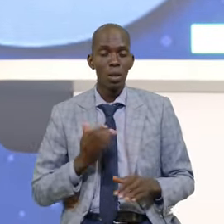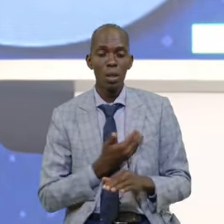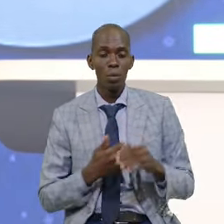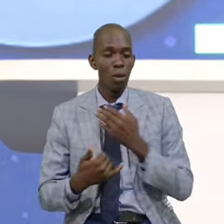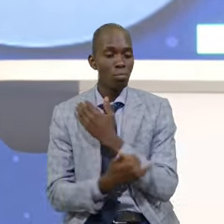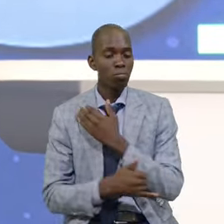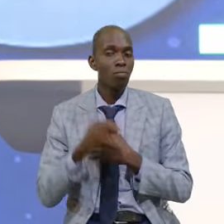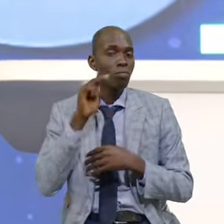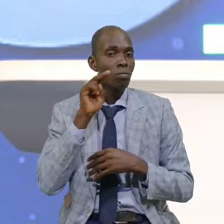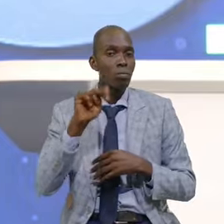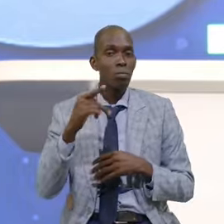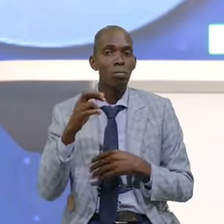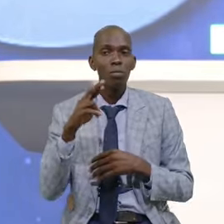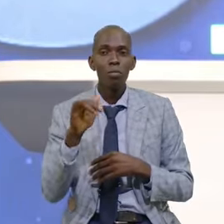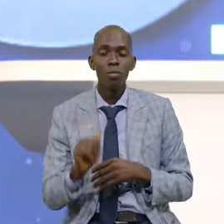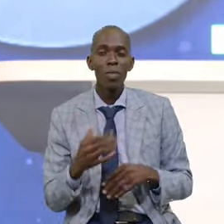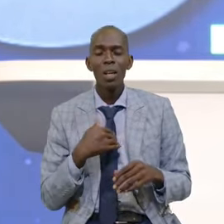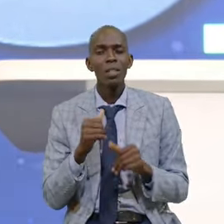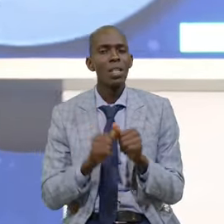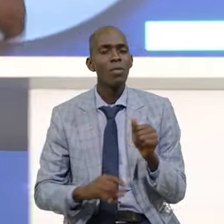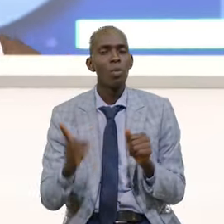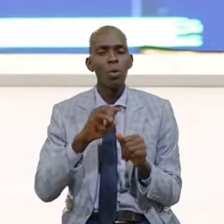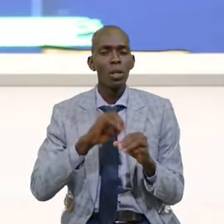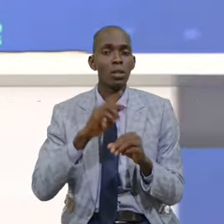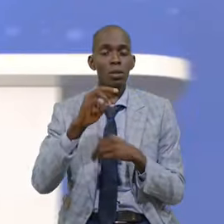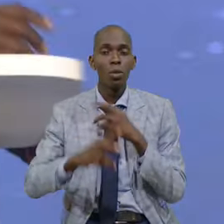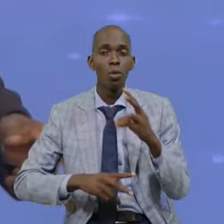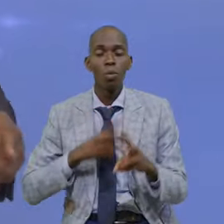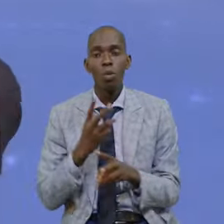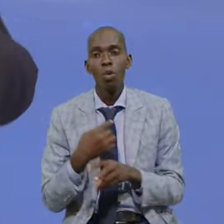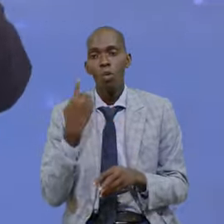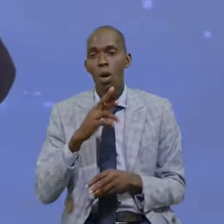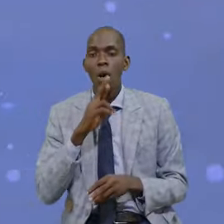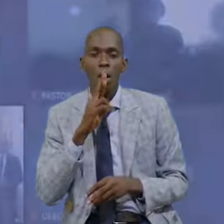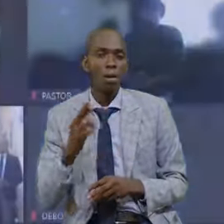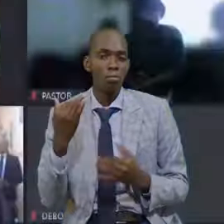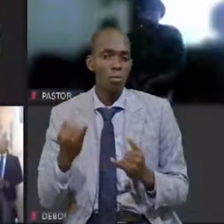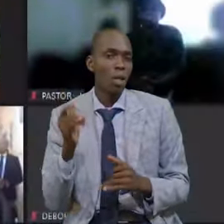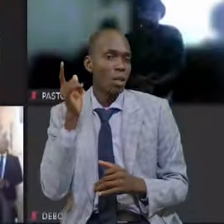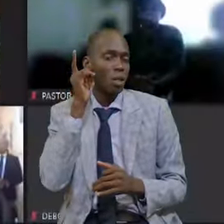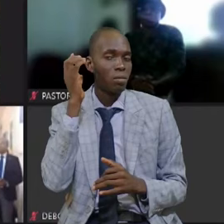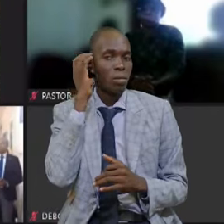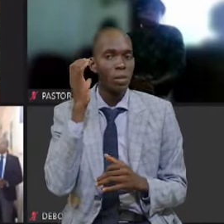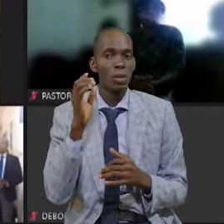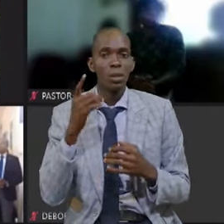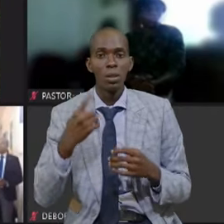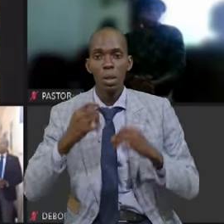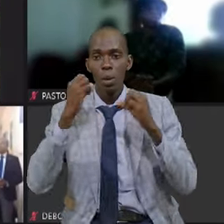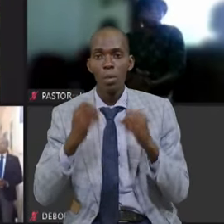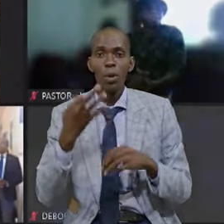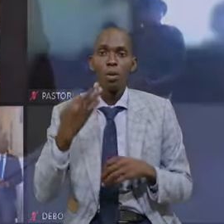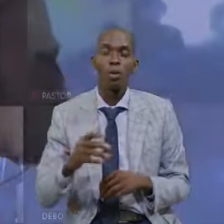Nigeria, and all the people all over the world who are listening today, the power of the Lord